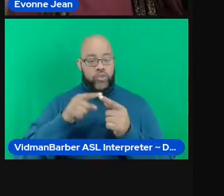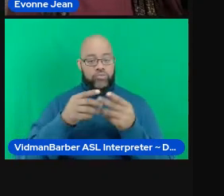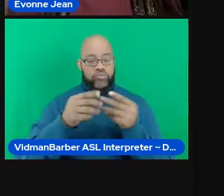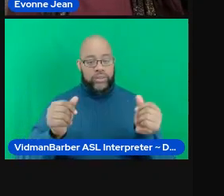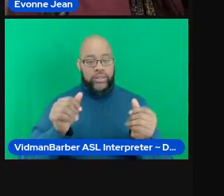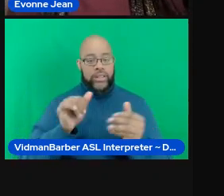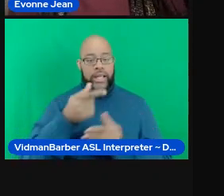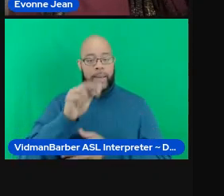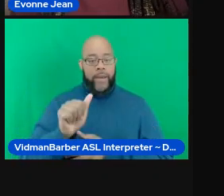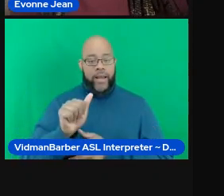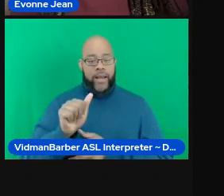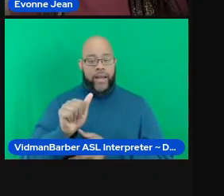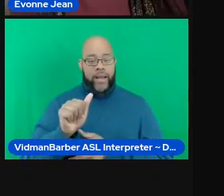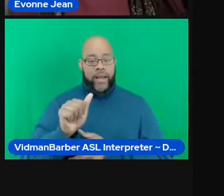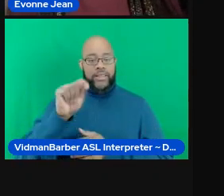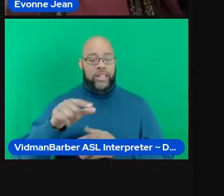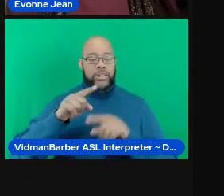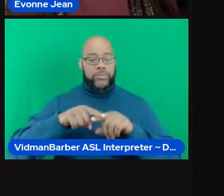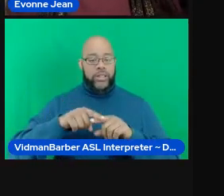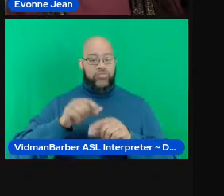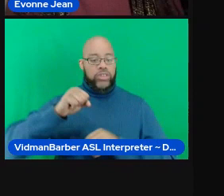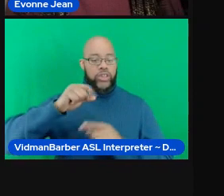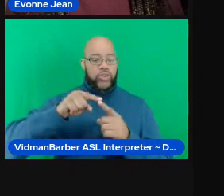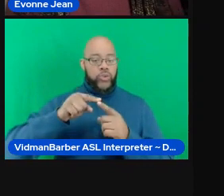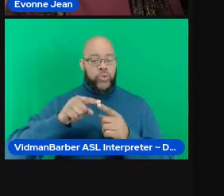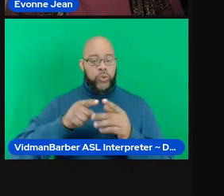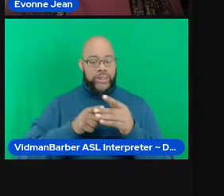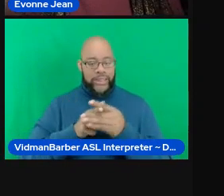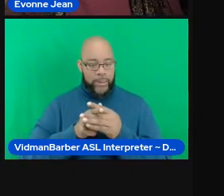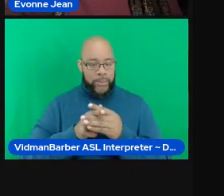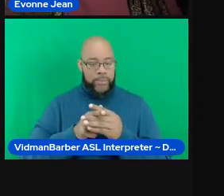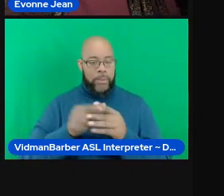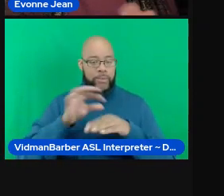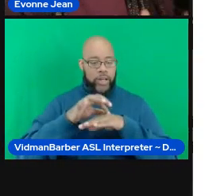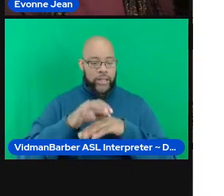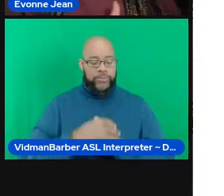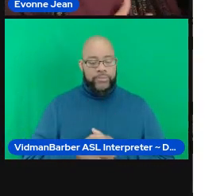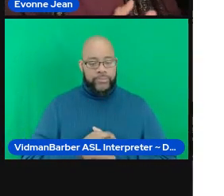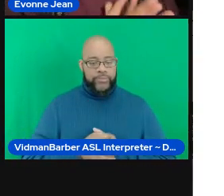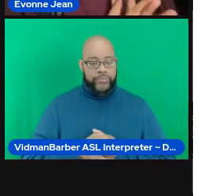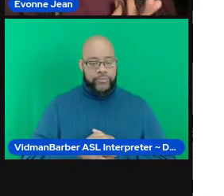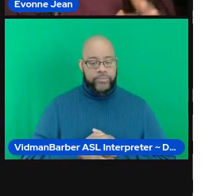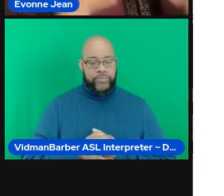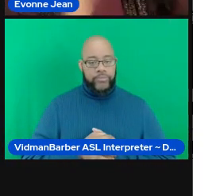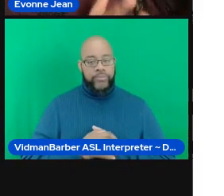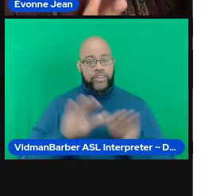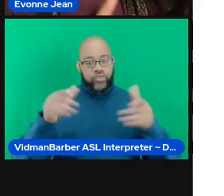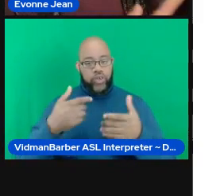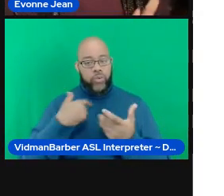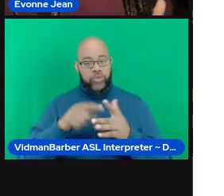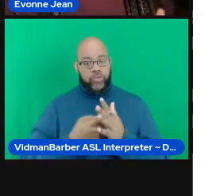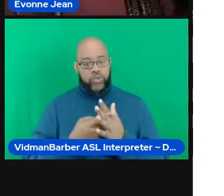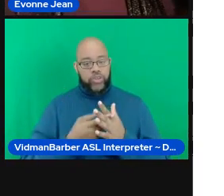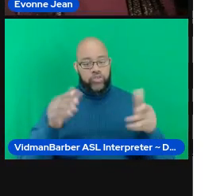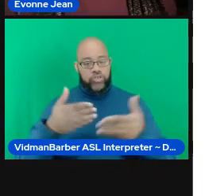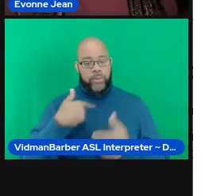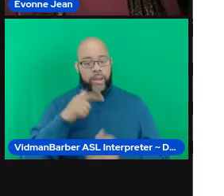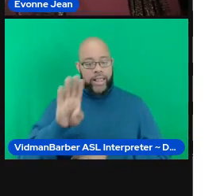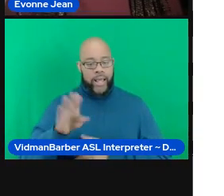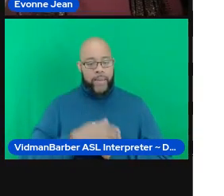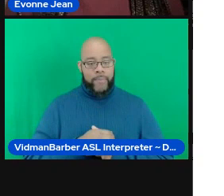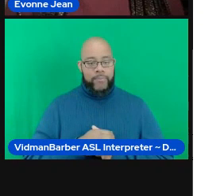cell dependent resistance to skin penetrating helminths. So by way of introduction, I wanted to start off by introducing my lab.